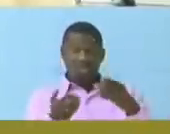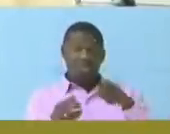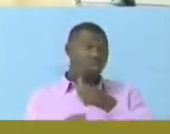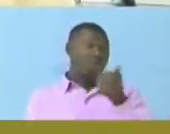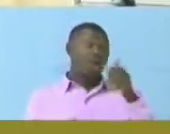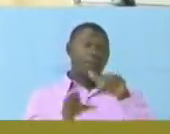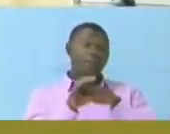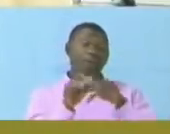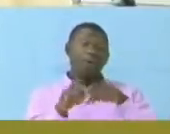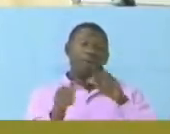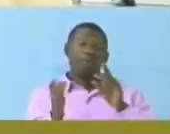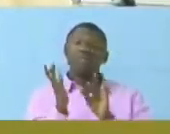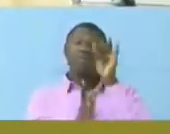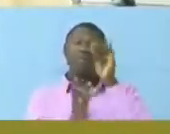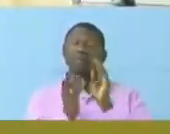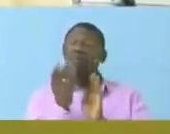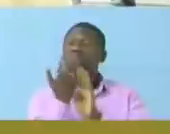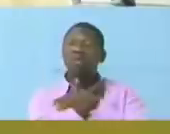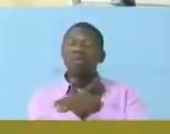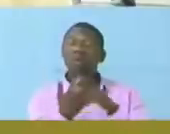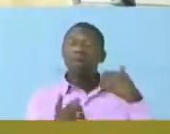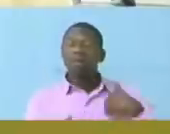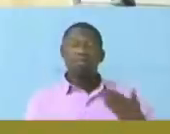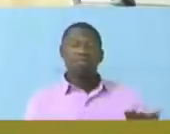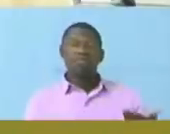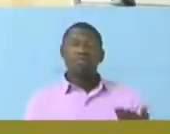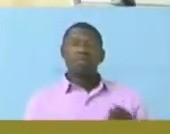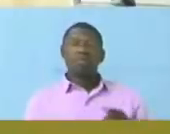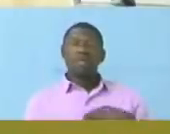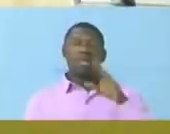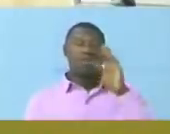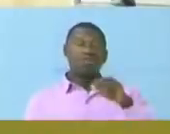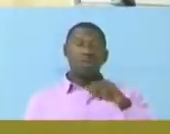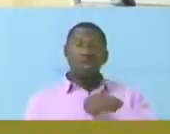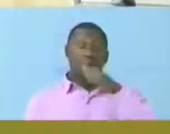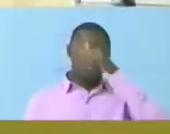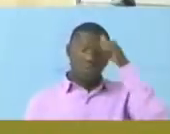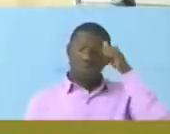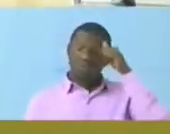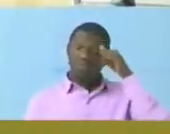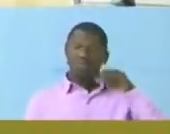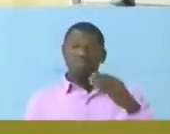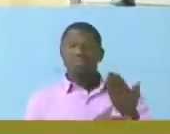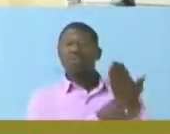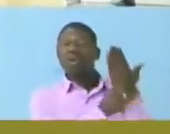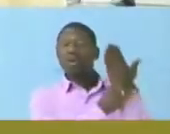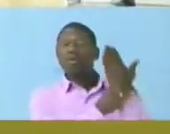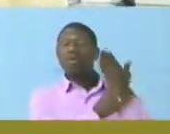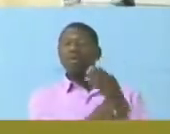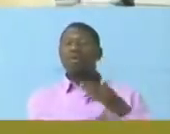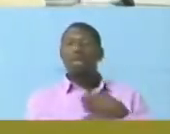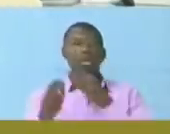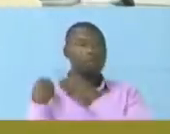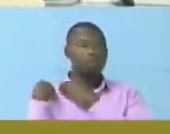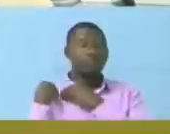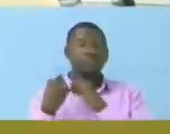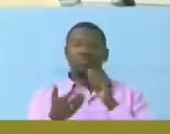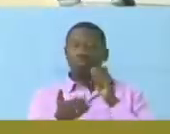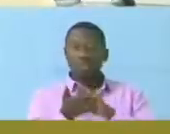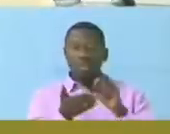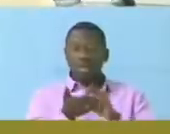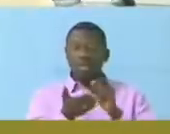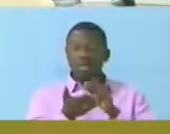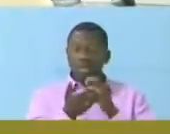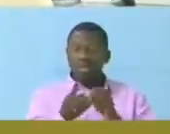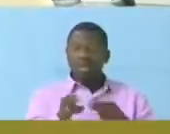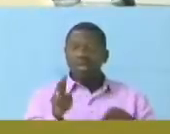They operate clandestinely. Ikela doko utamandi ifayen ne. Their duty was only to report. File their report, not to arrest. And it will